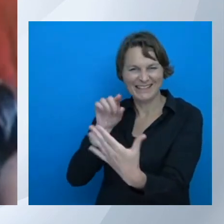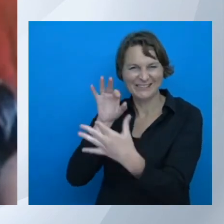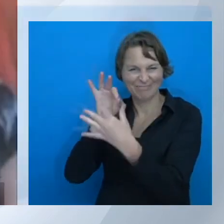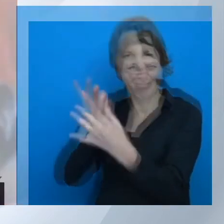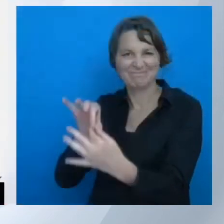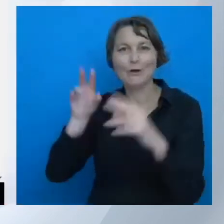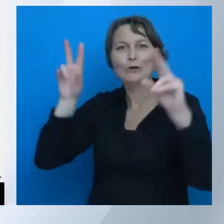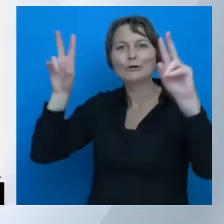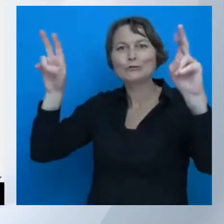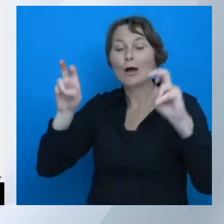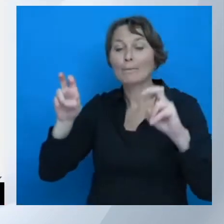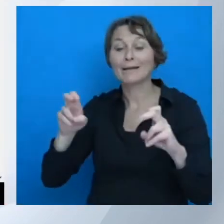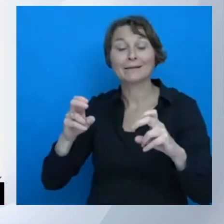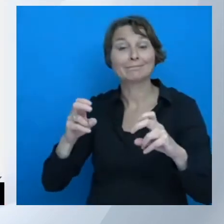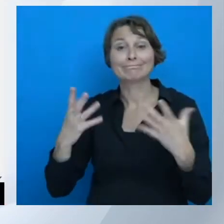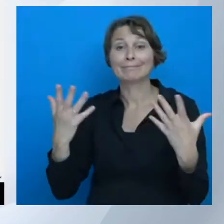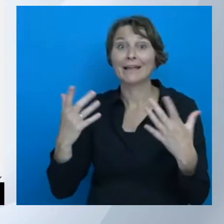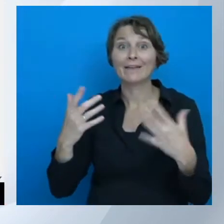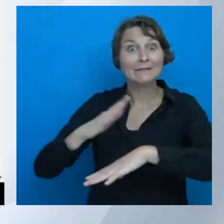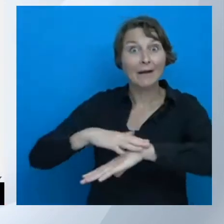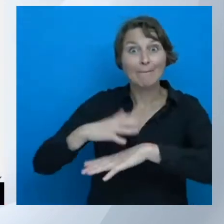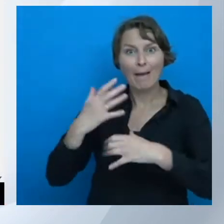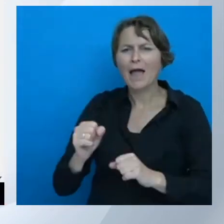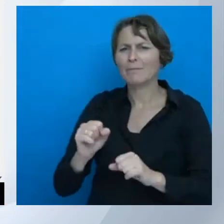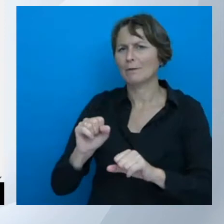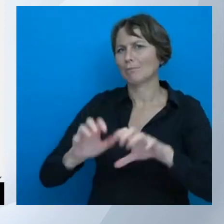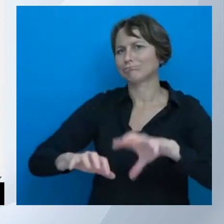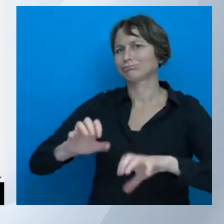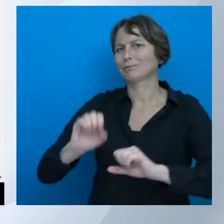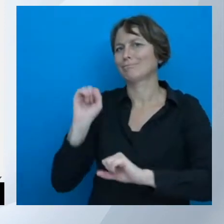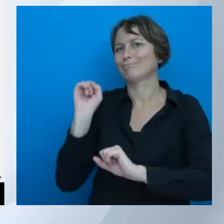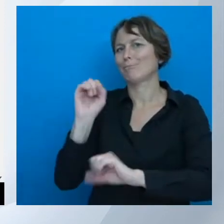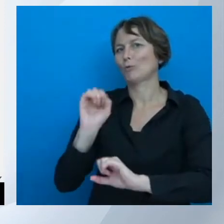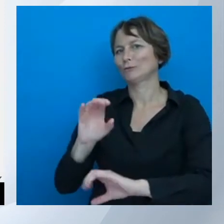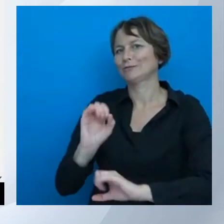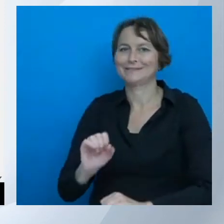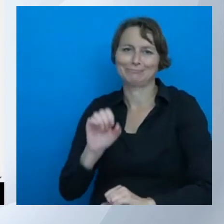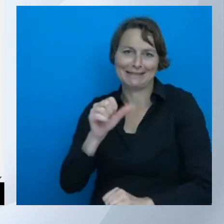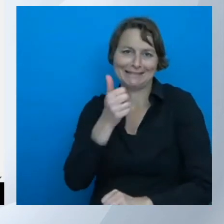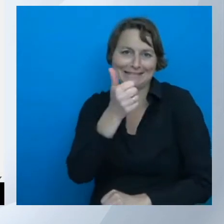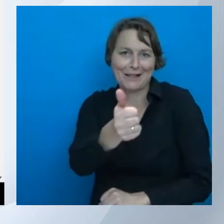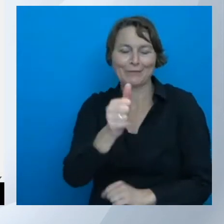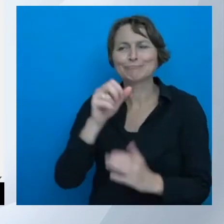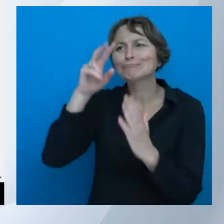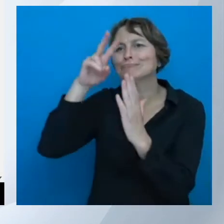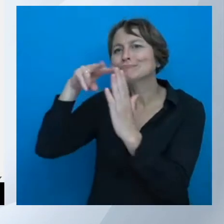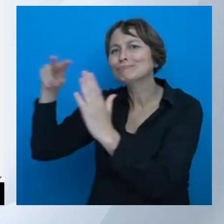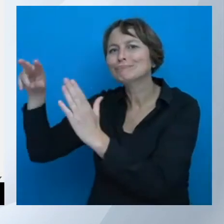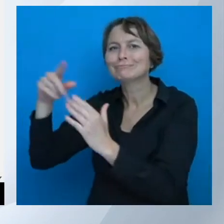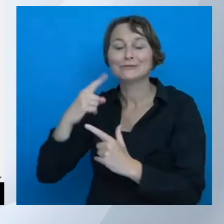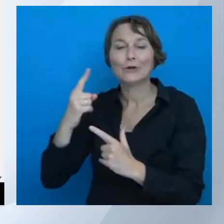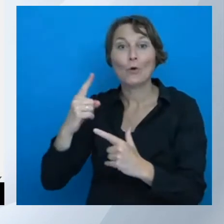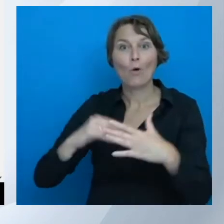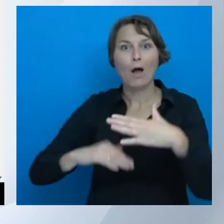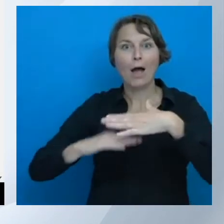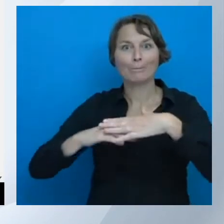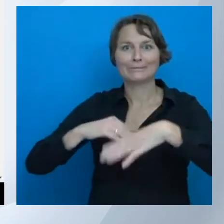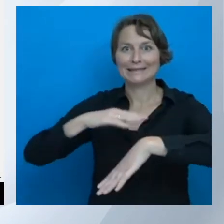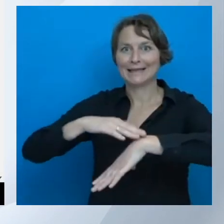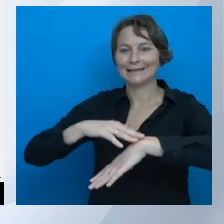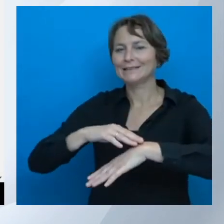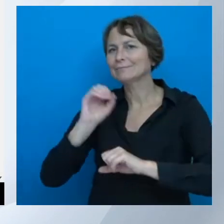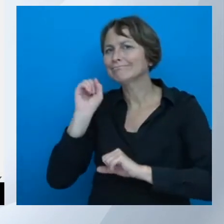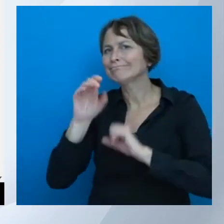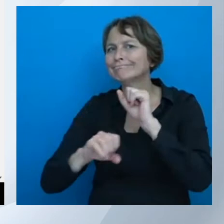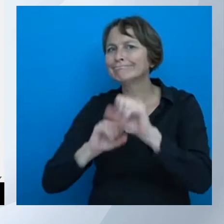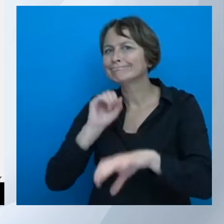day when I have some time I go and make some changes on it, so you will find always updated content. And cool. Maybe this is where